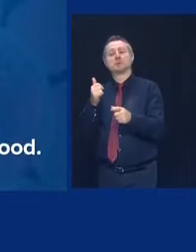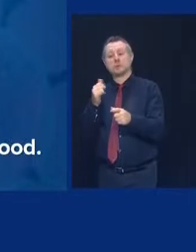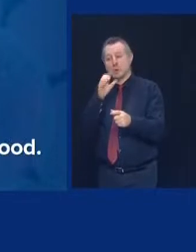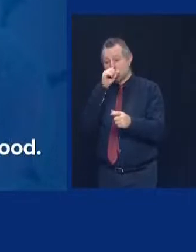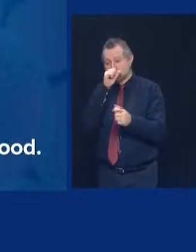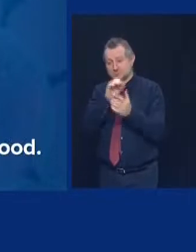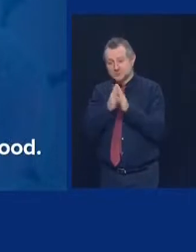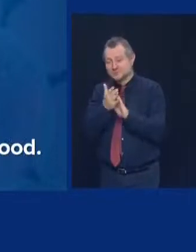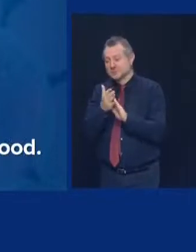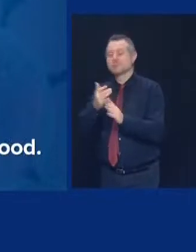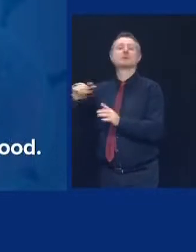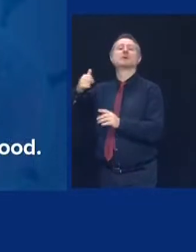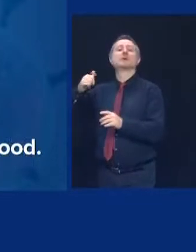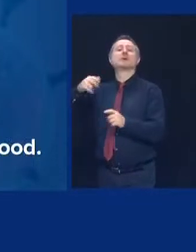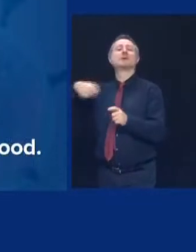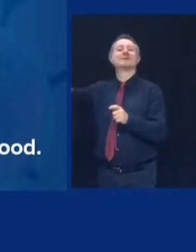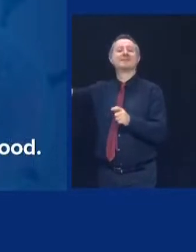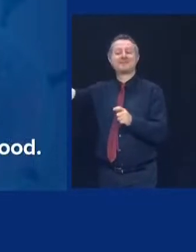yellow stays yellow.